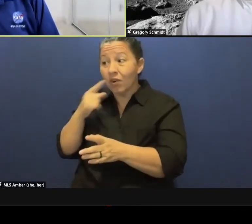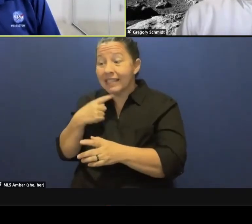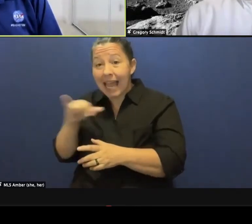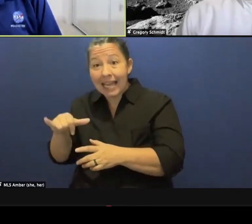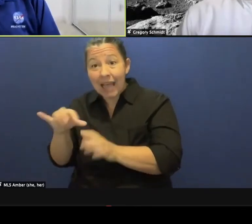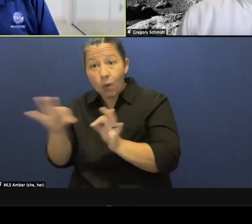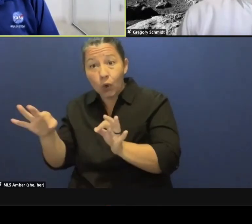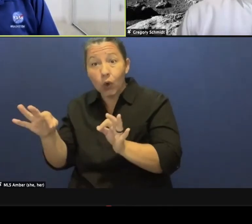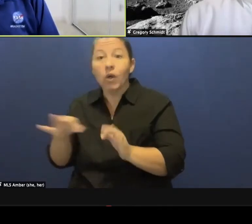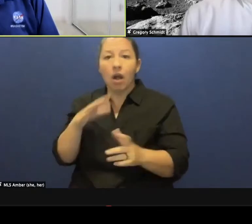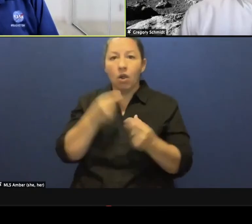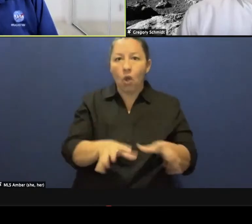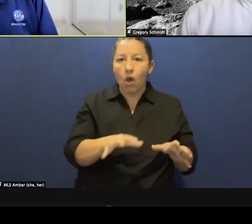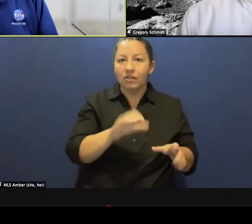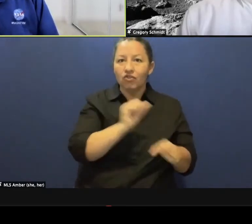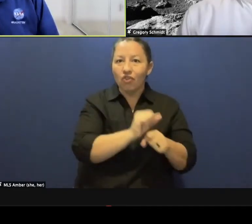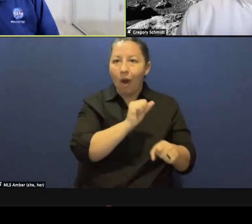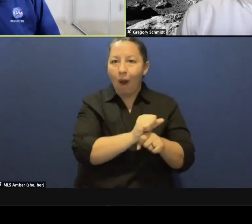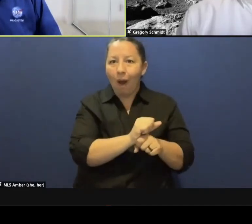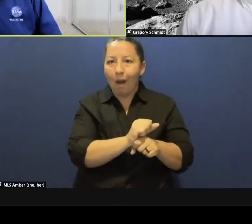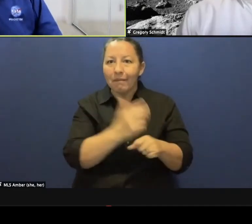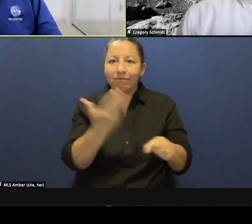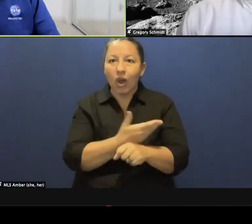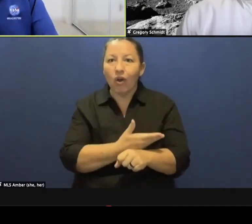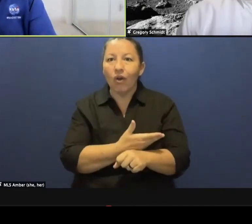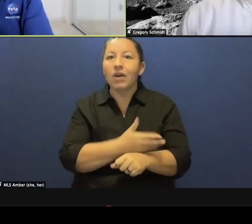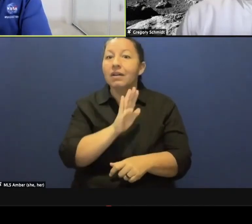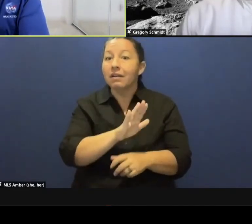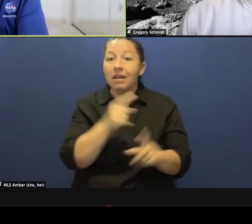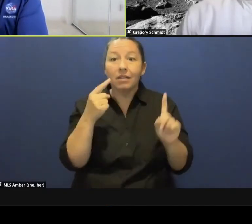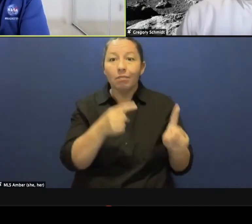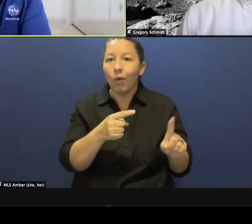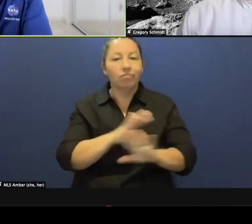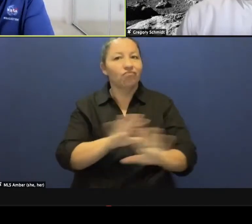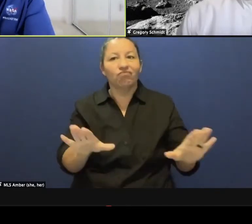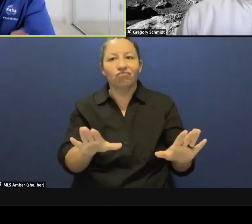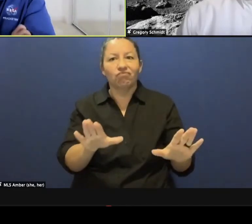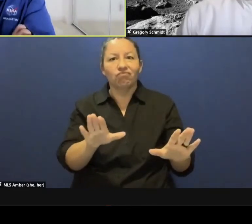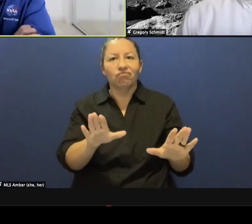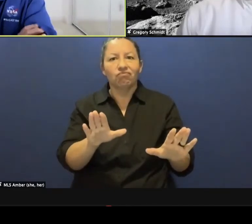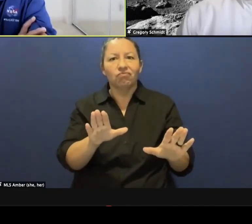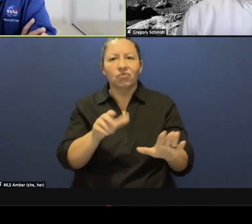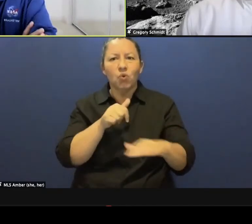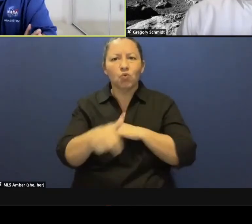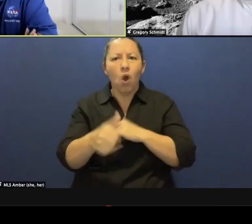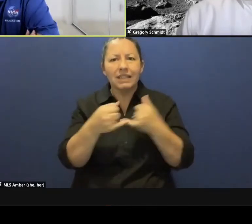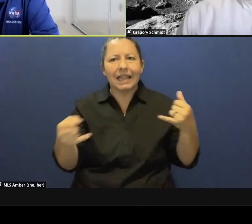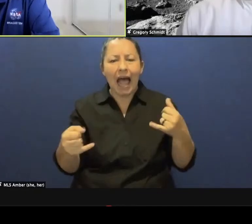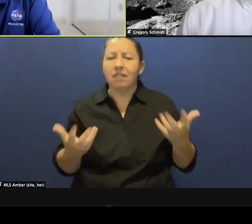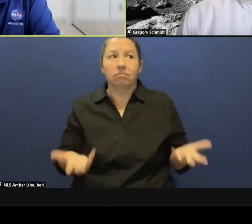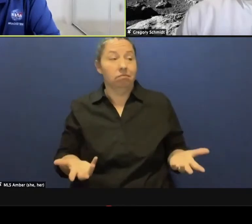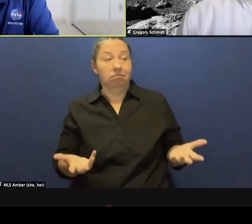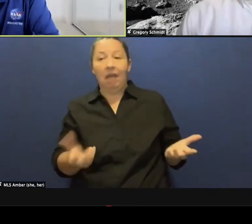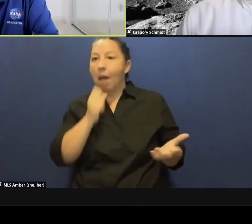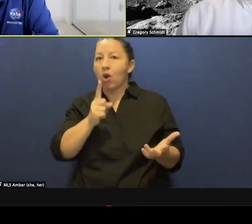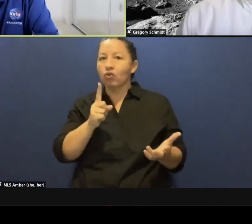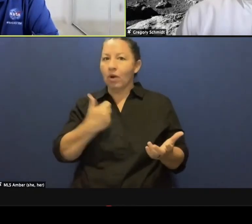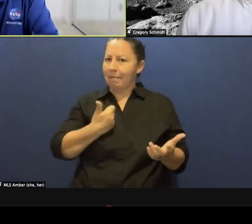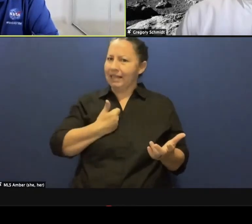His calculus was it didn't matter, the person crossed the red line. I'm not sure what I would do in a similar circumstance, and